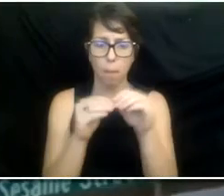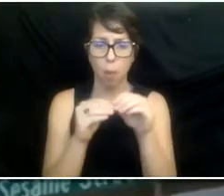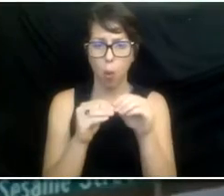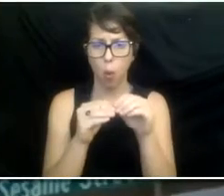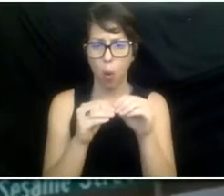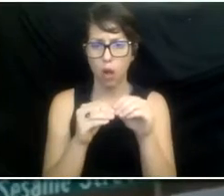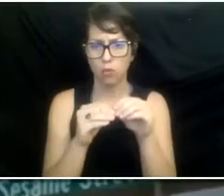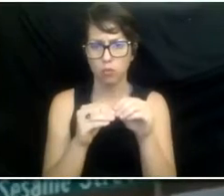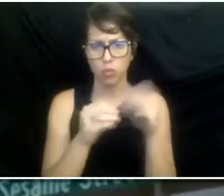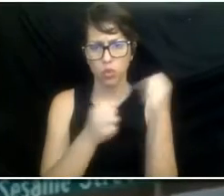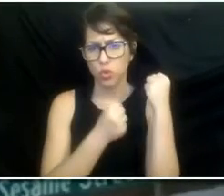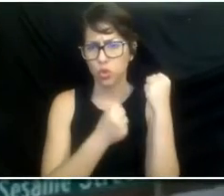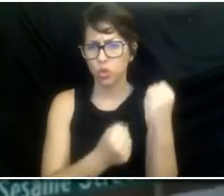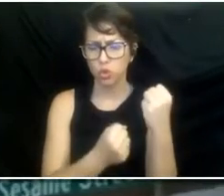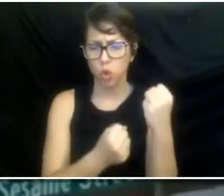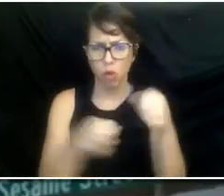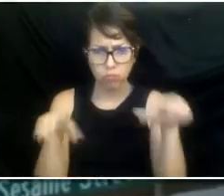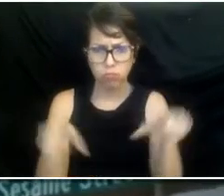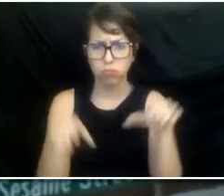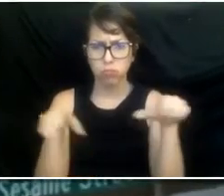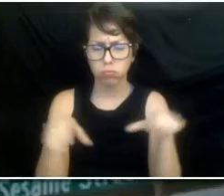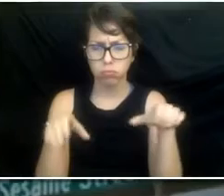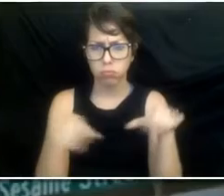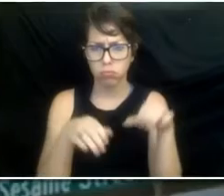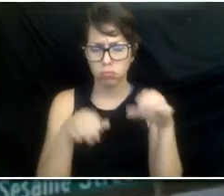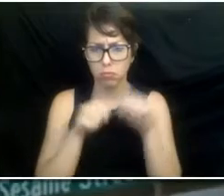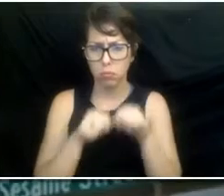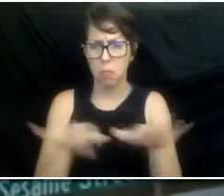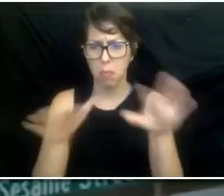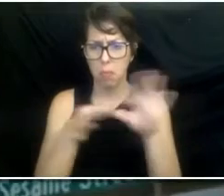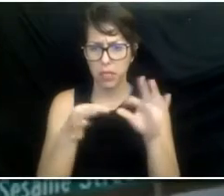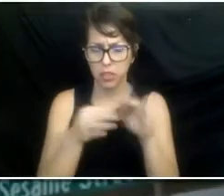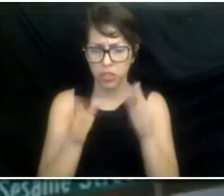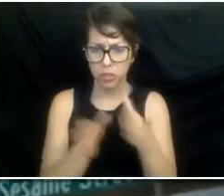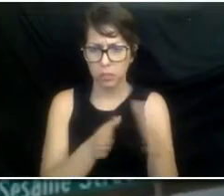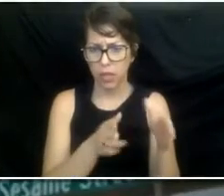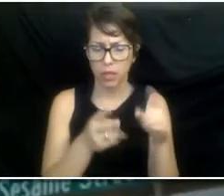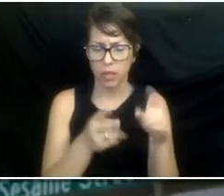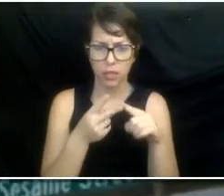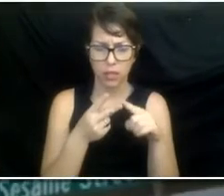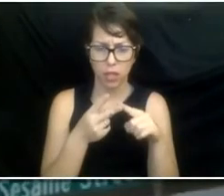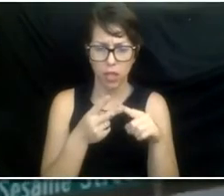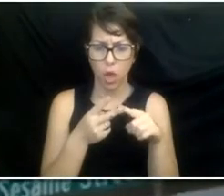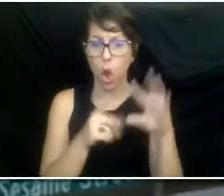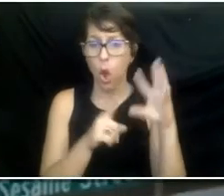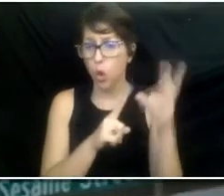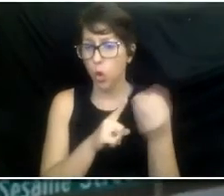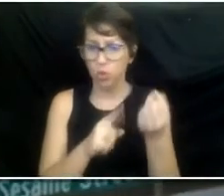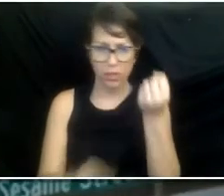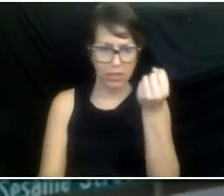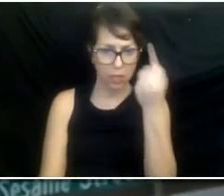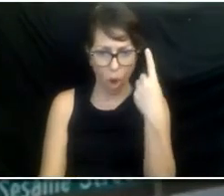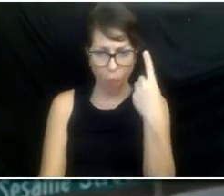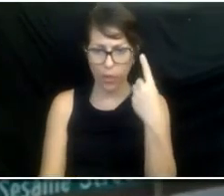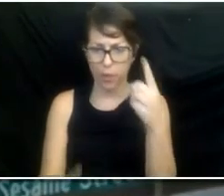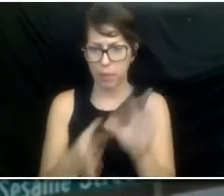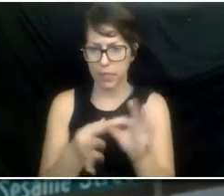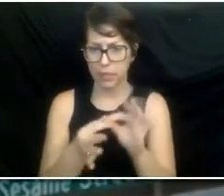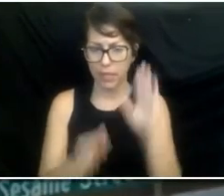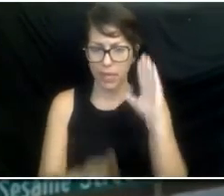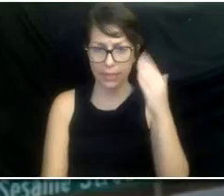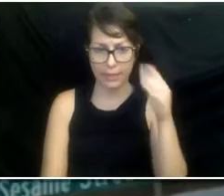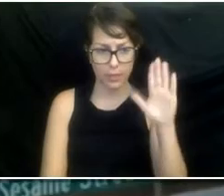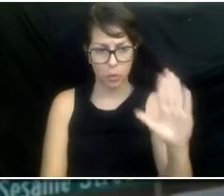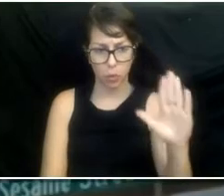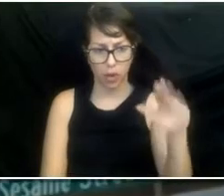and we'll look forward to hearing about uh what how you're planning for for how survivors will what services will be